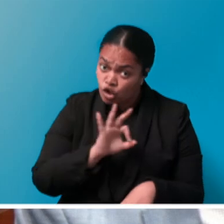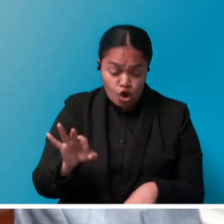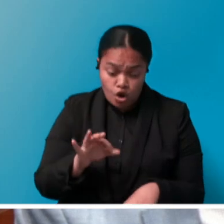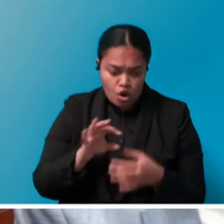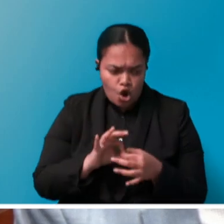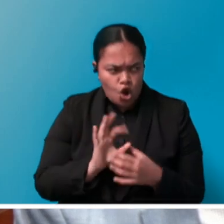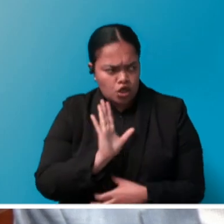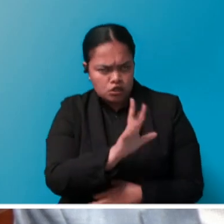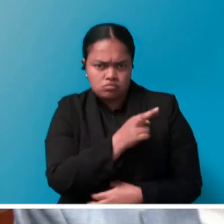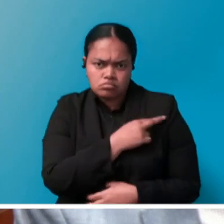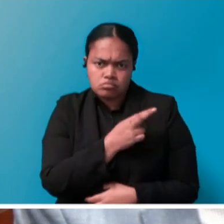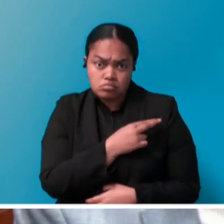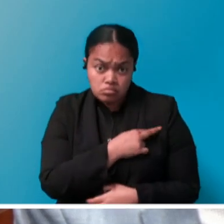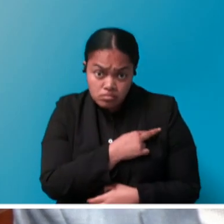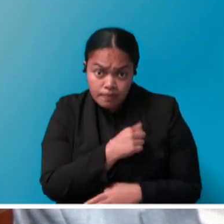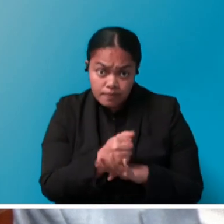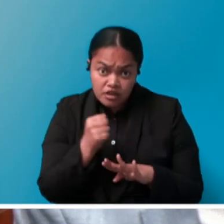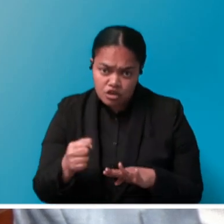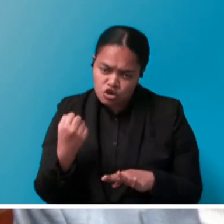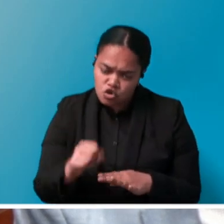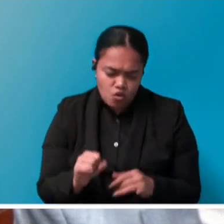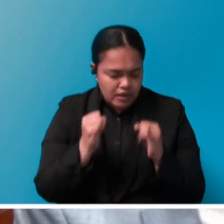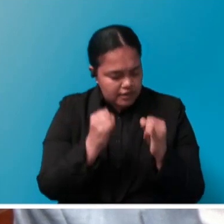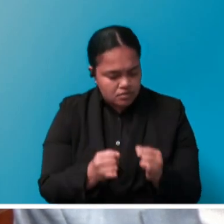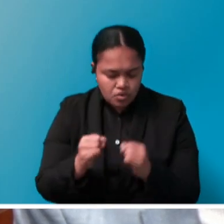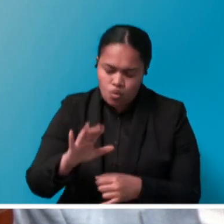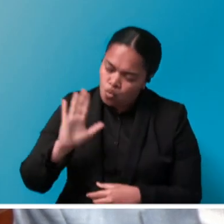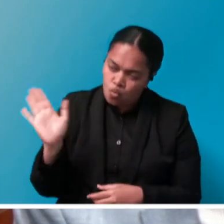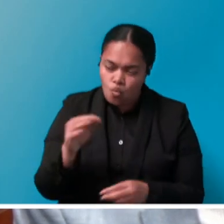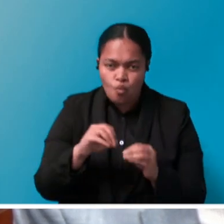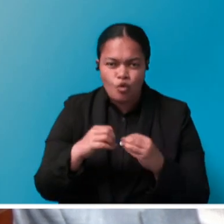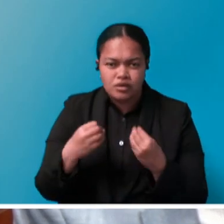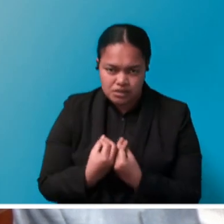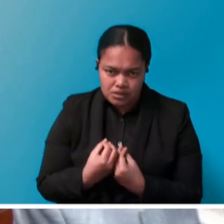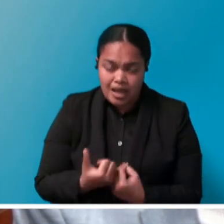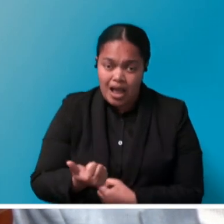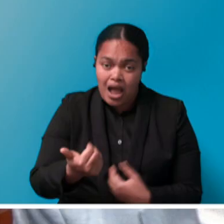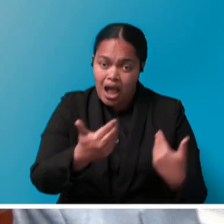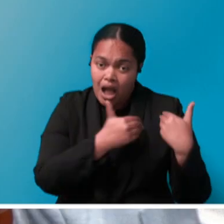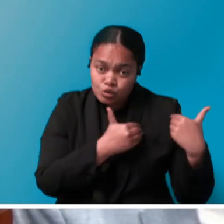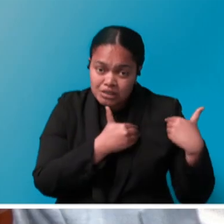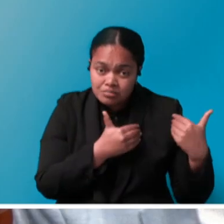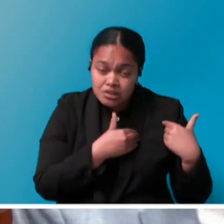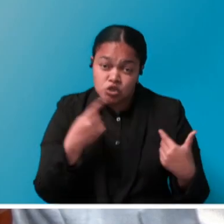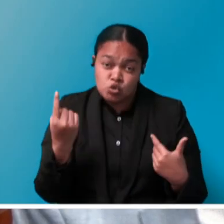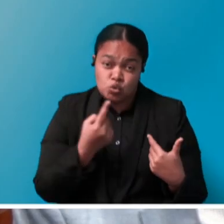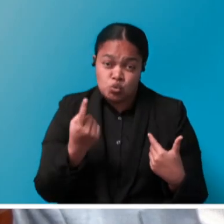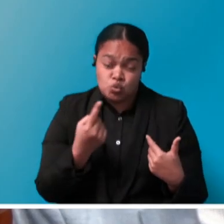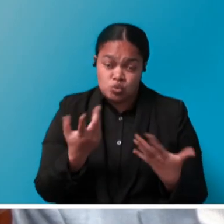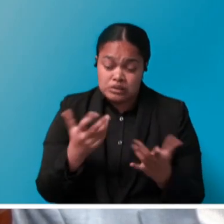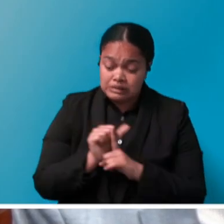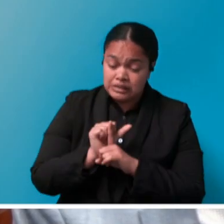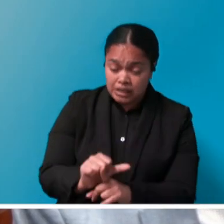It is the duty of every individual and organization. Accountability. Those who fail to safeguard